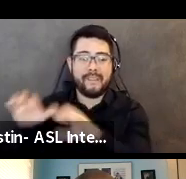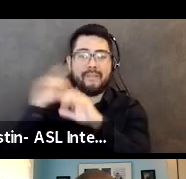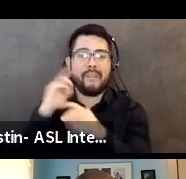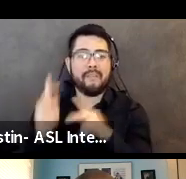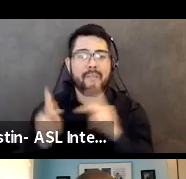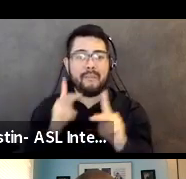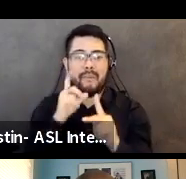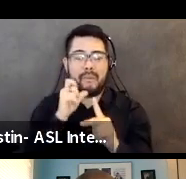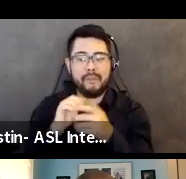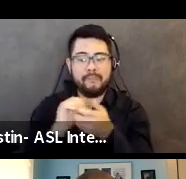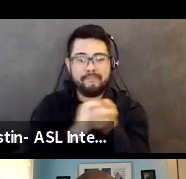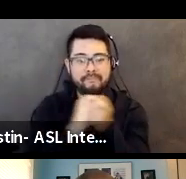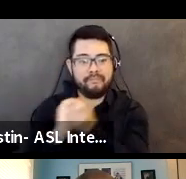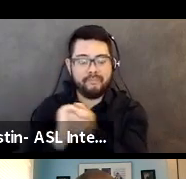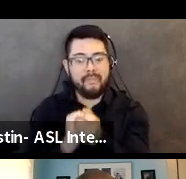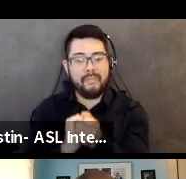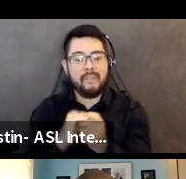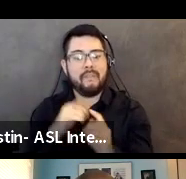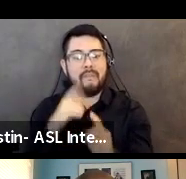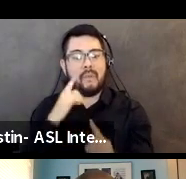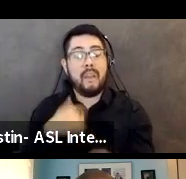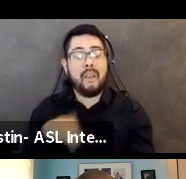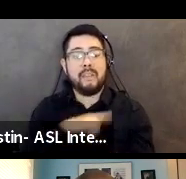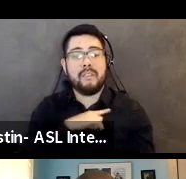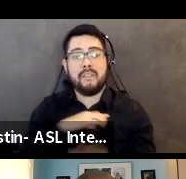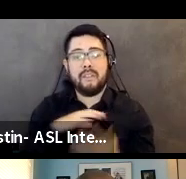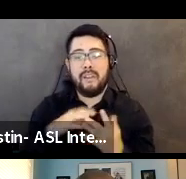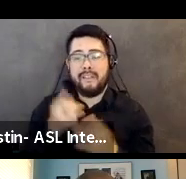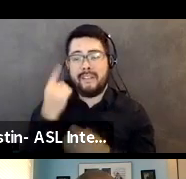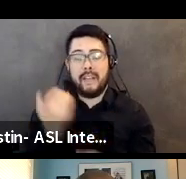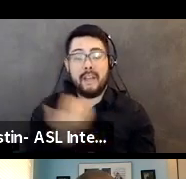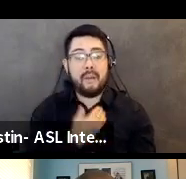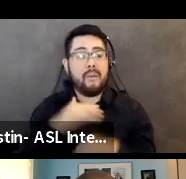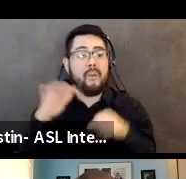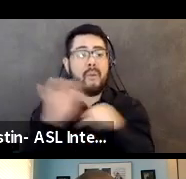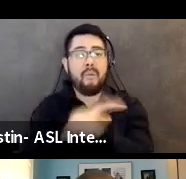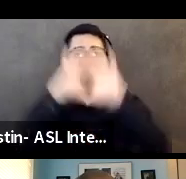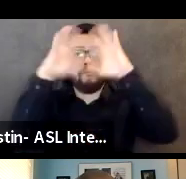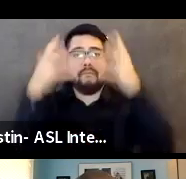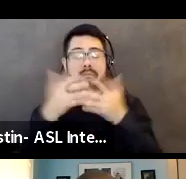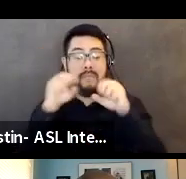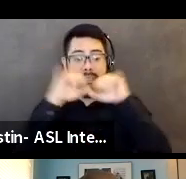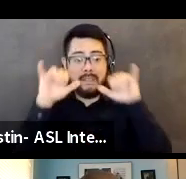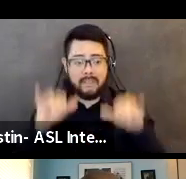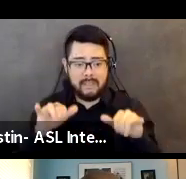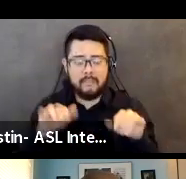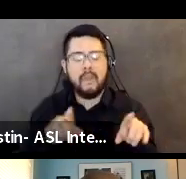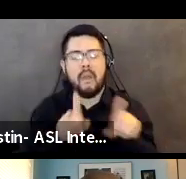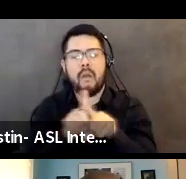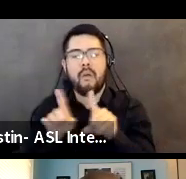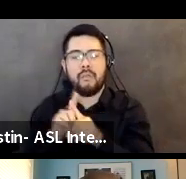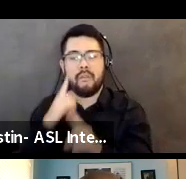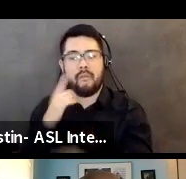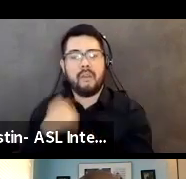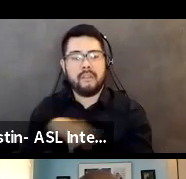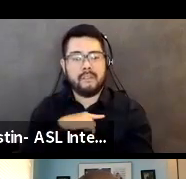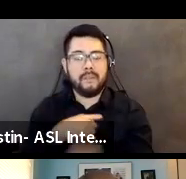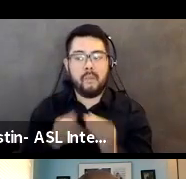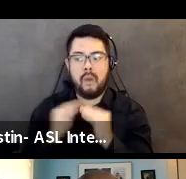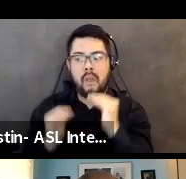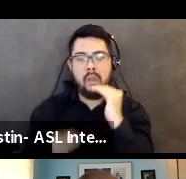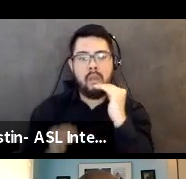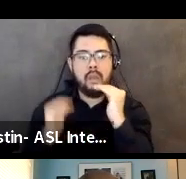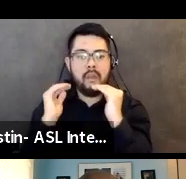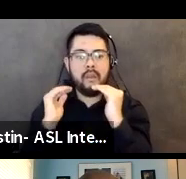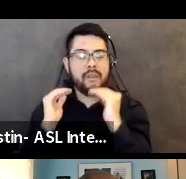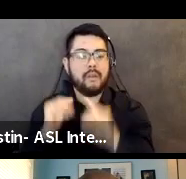and spaces to really learn about our system as a whole and to be a more equitable system of schools so this is